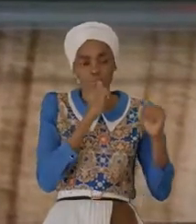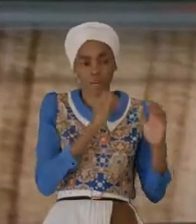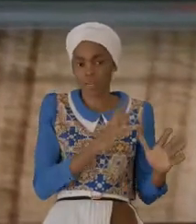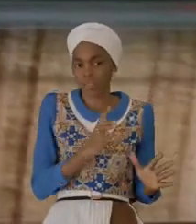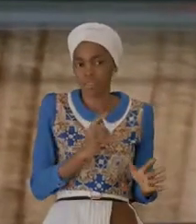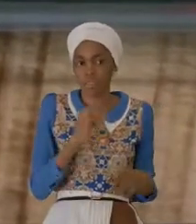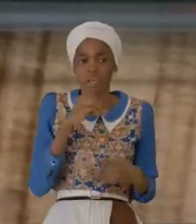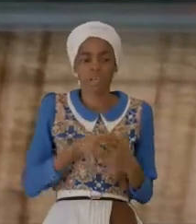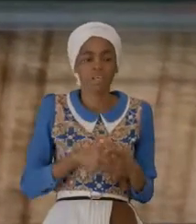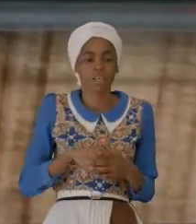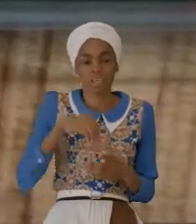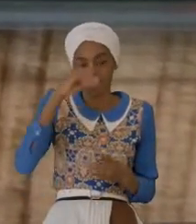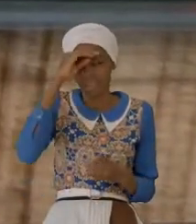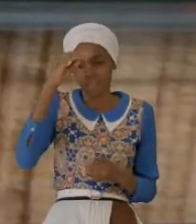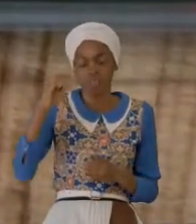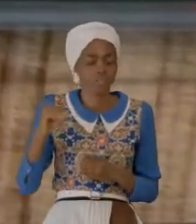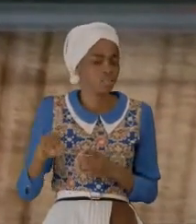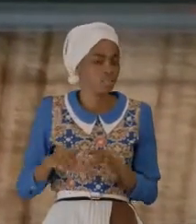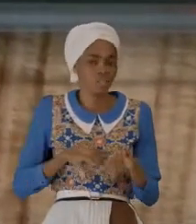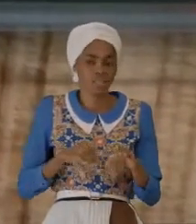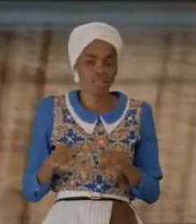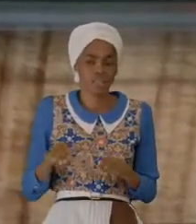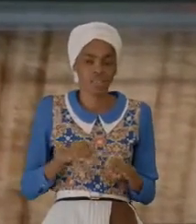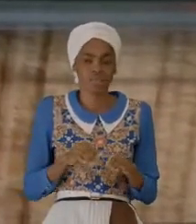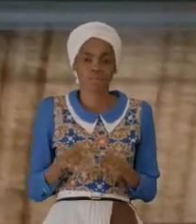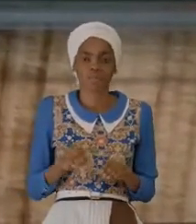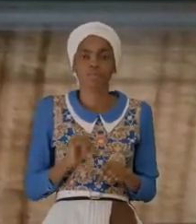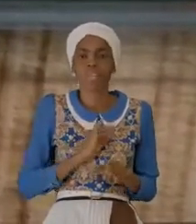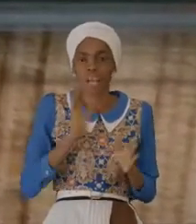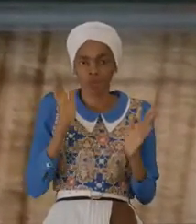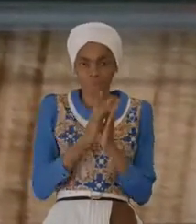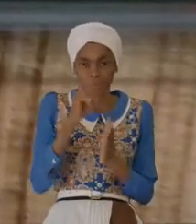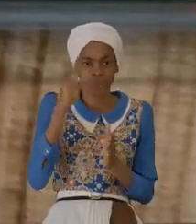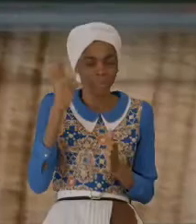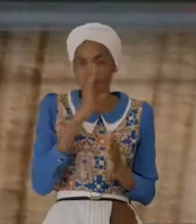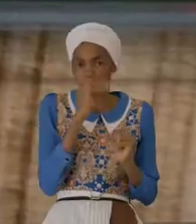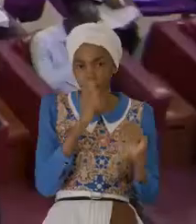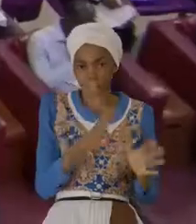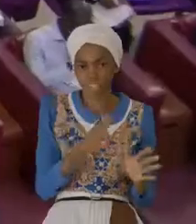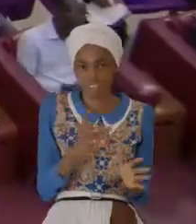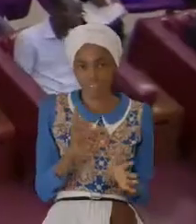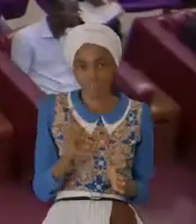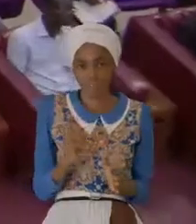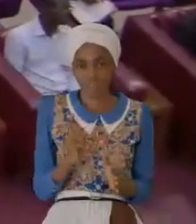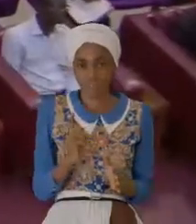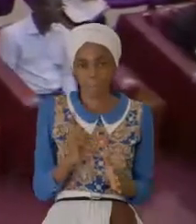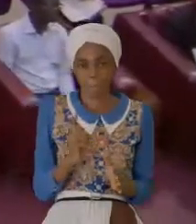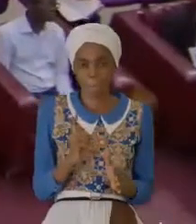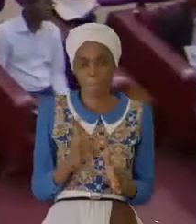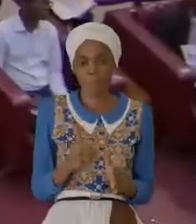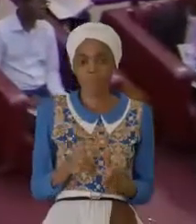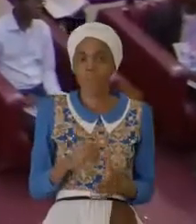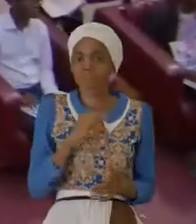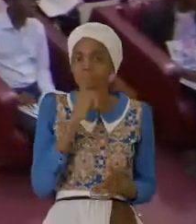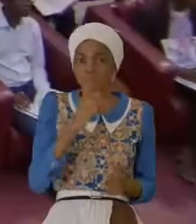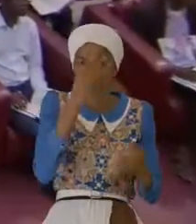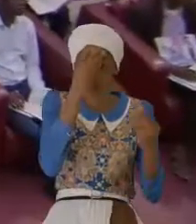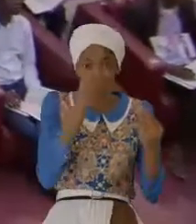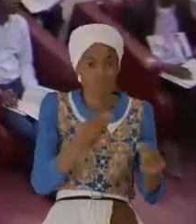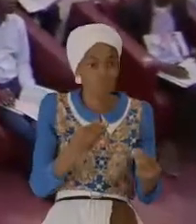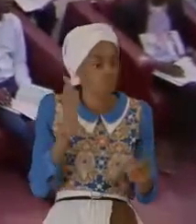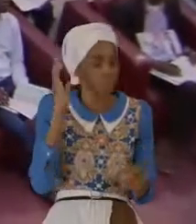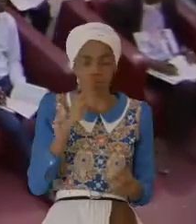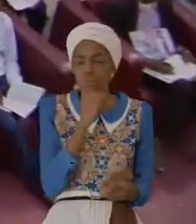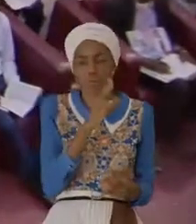in all his deeds I pray you'll be blessed Disobedience will not be